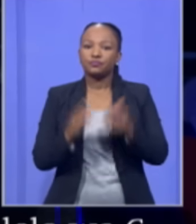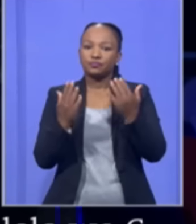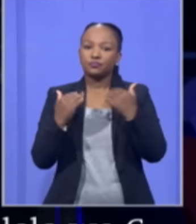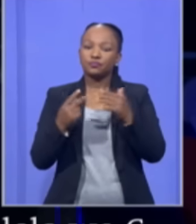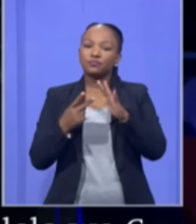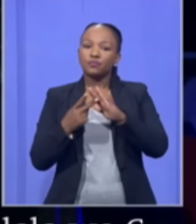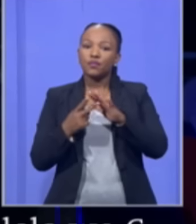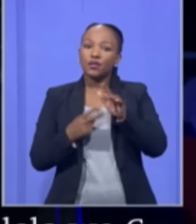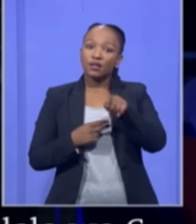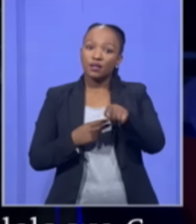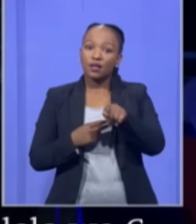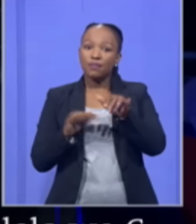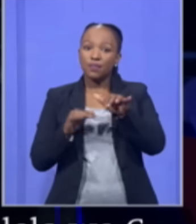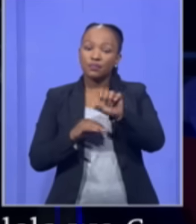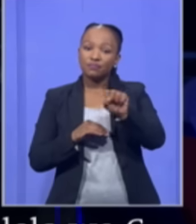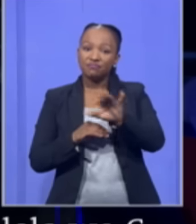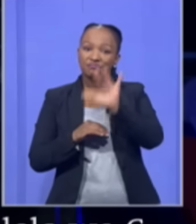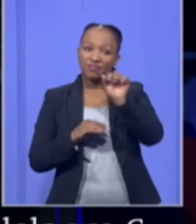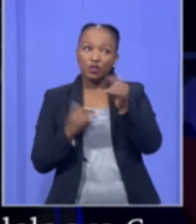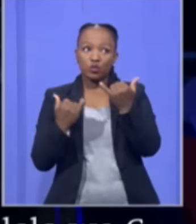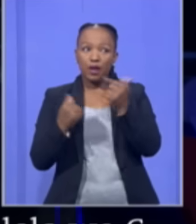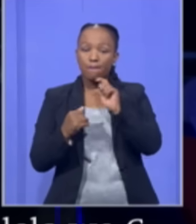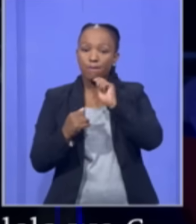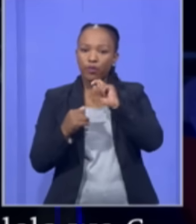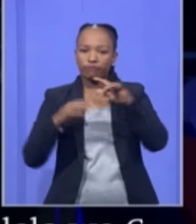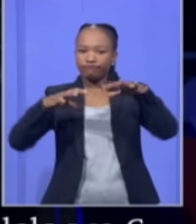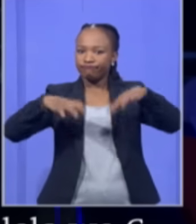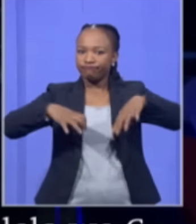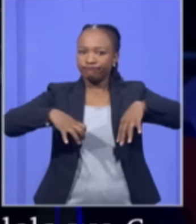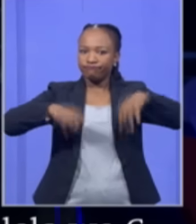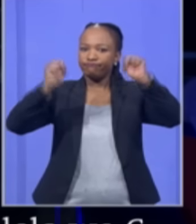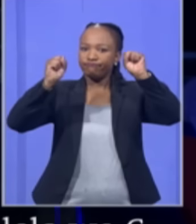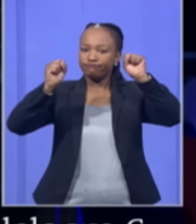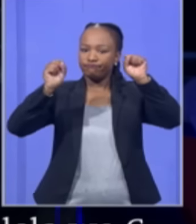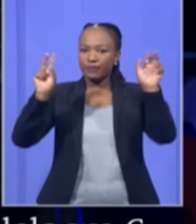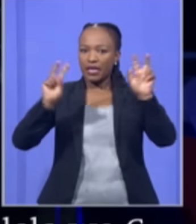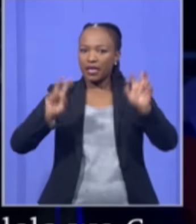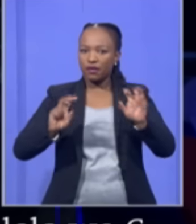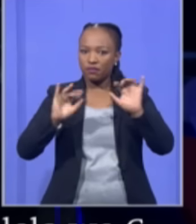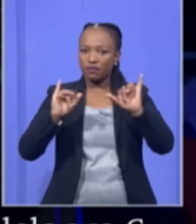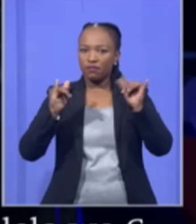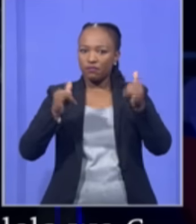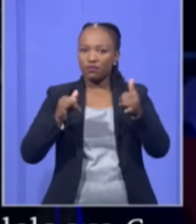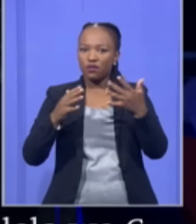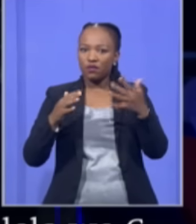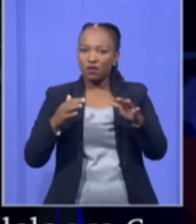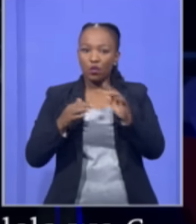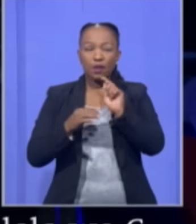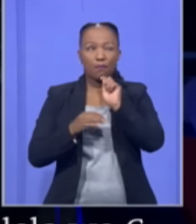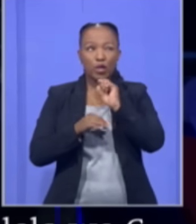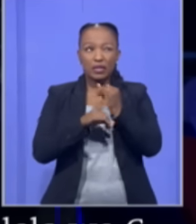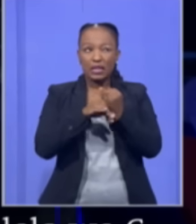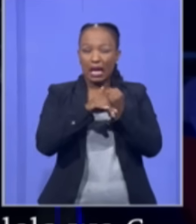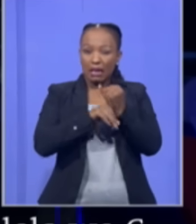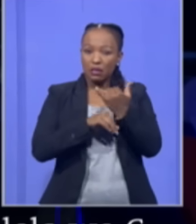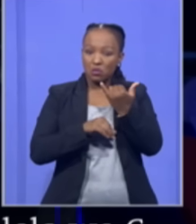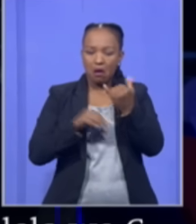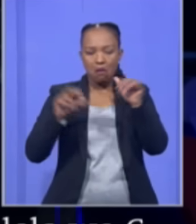hore ma-Afrika Borwa a tswe ka lefifi ho latela hore Eskom e kenye tshebetso mohato ona dioreng tsa hoseng ka jeno.